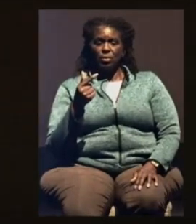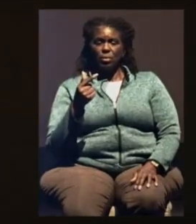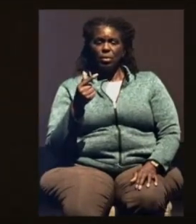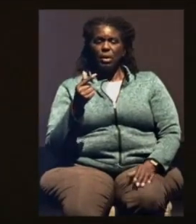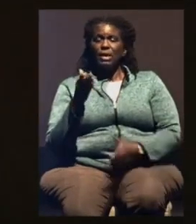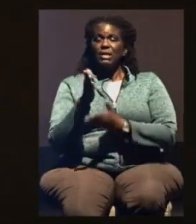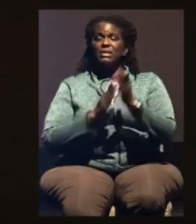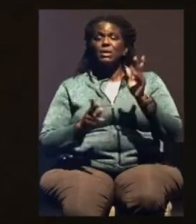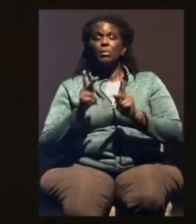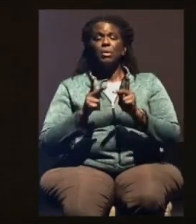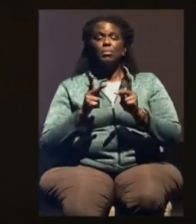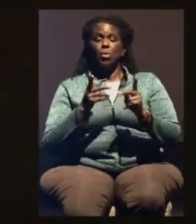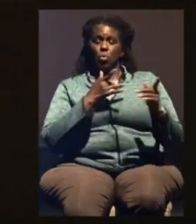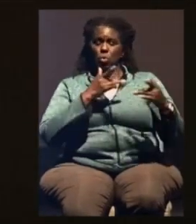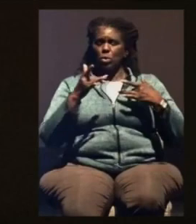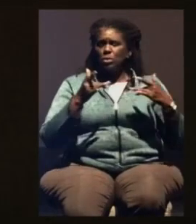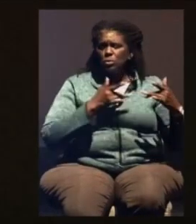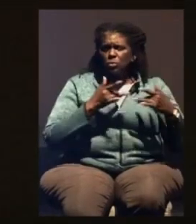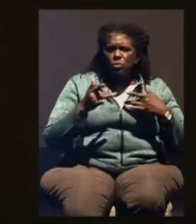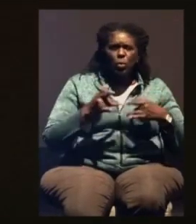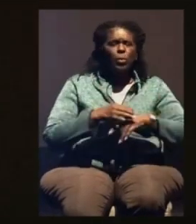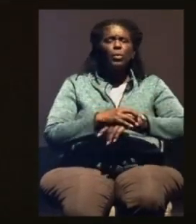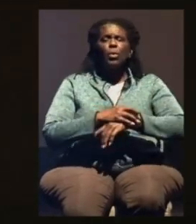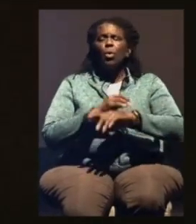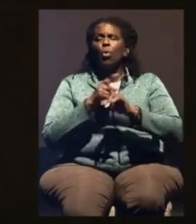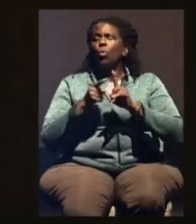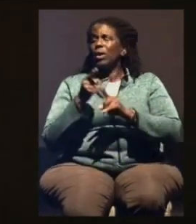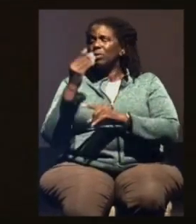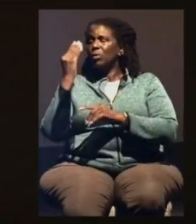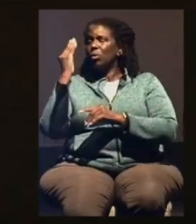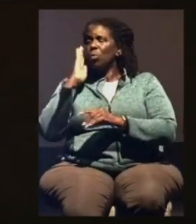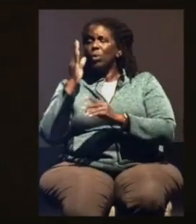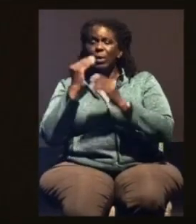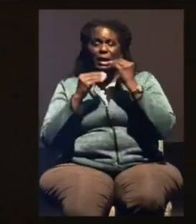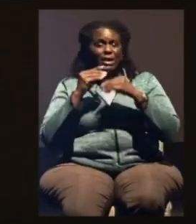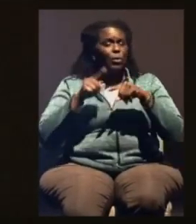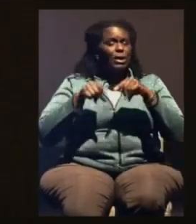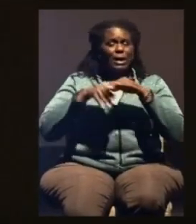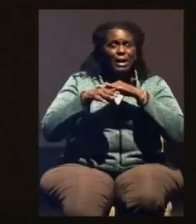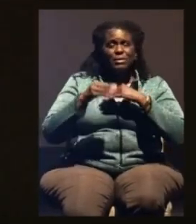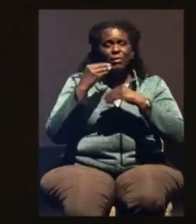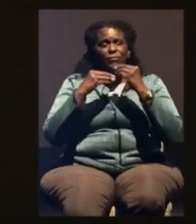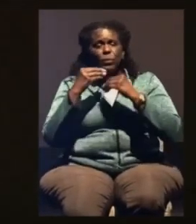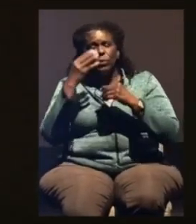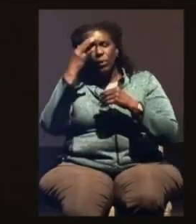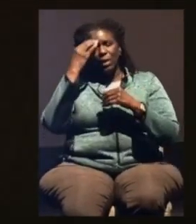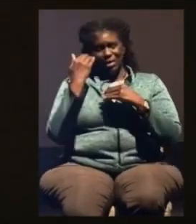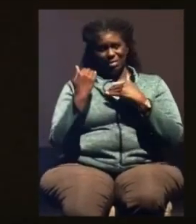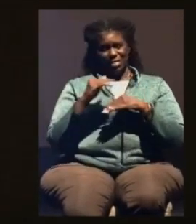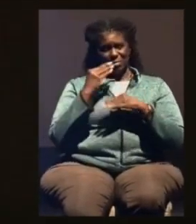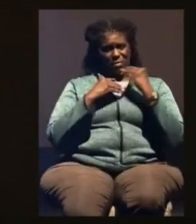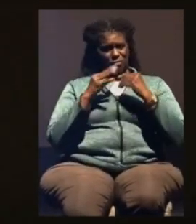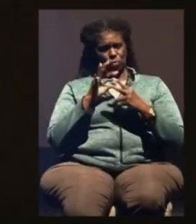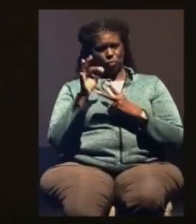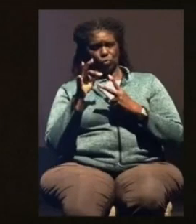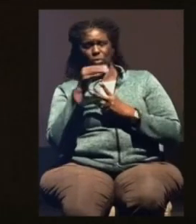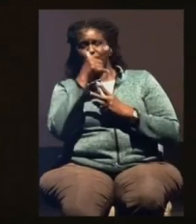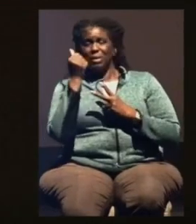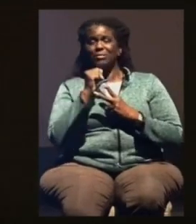worry and have anxiety about where their next meal is coming from or may not be able to access food, and they might limit their food